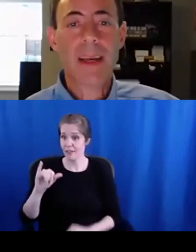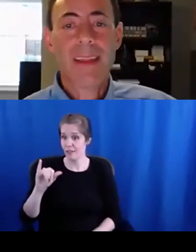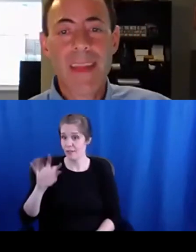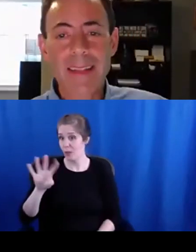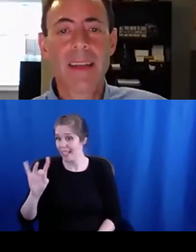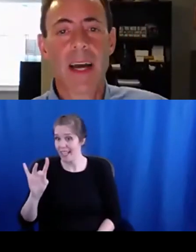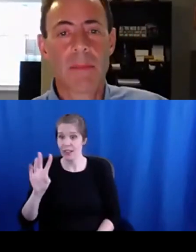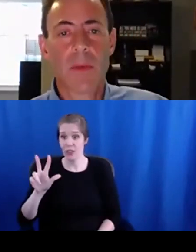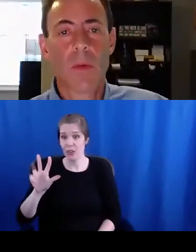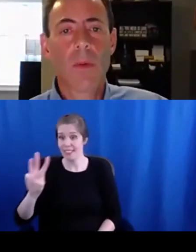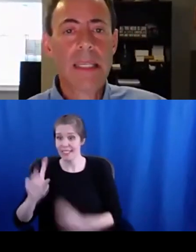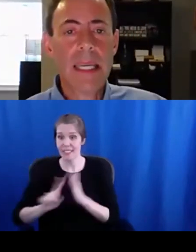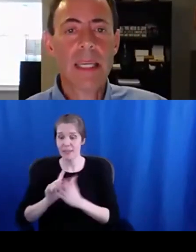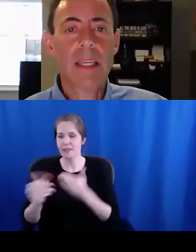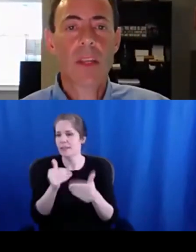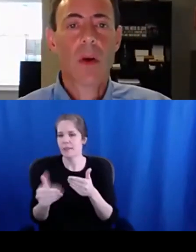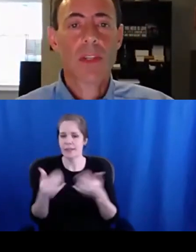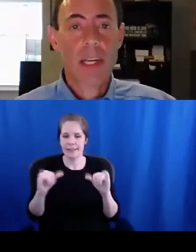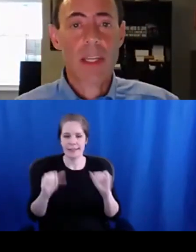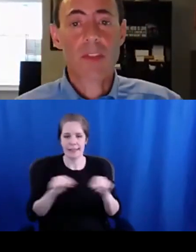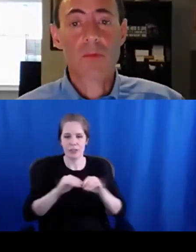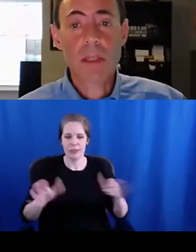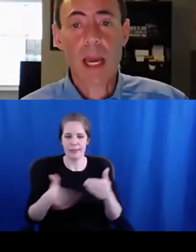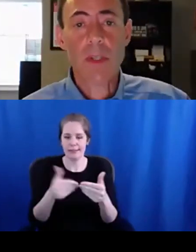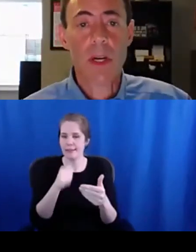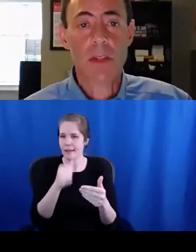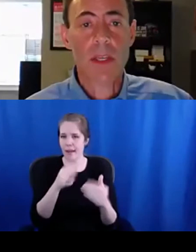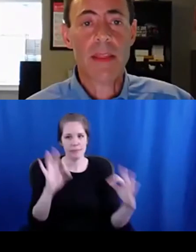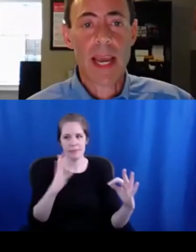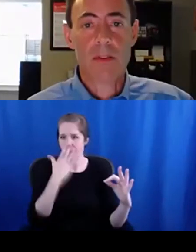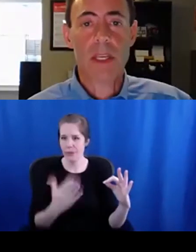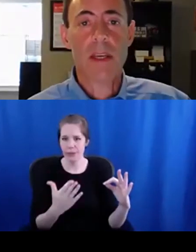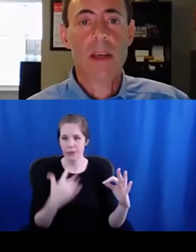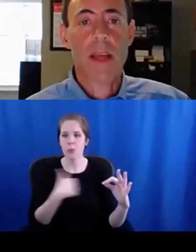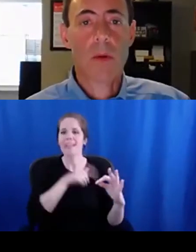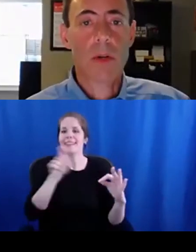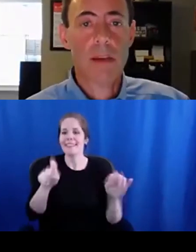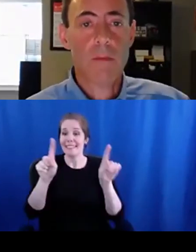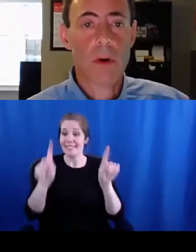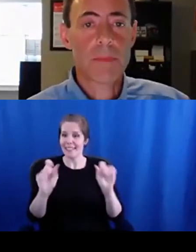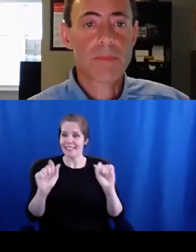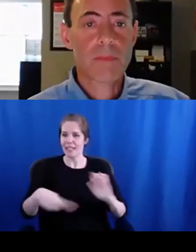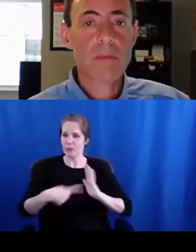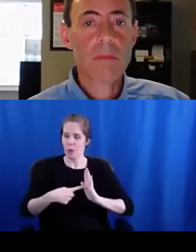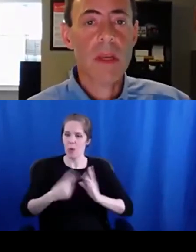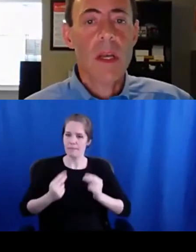know it. That's not optimal. What we need is a test that has real-time results and the accuracy that we're looking